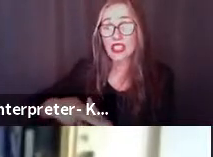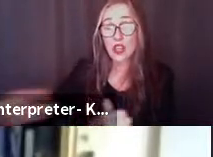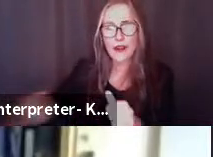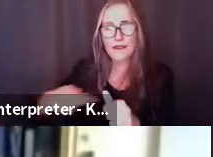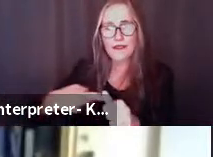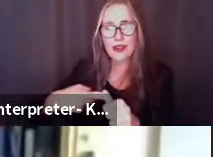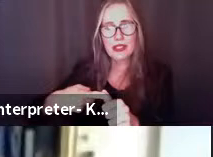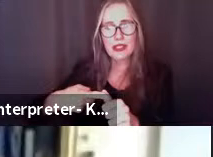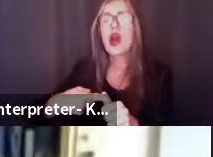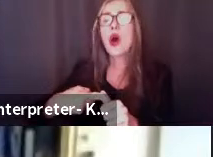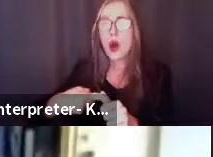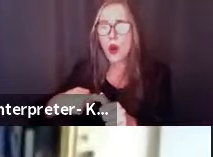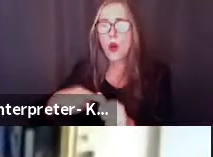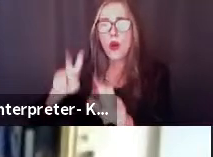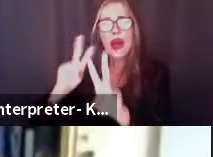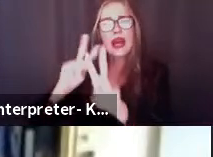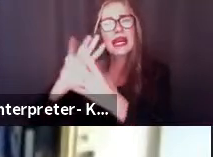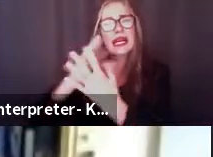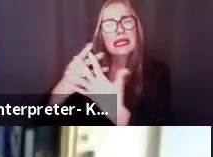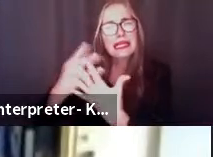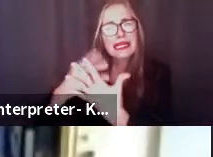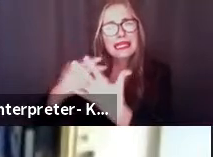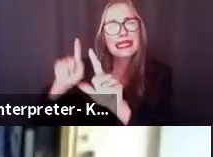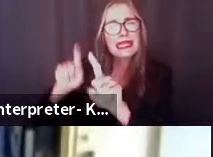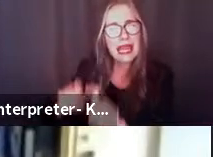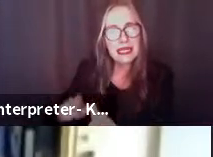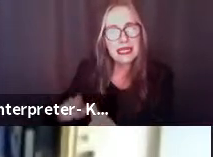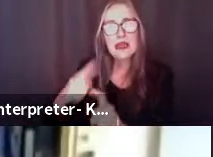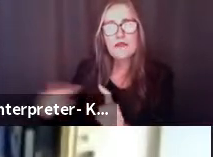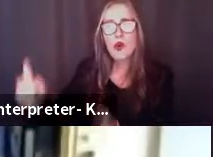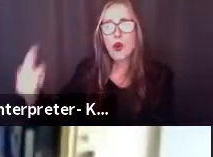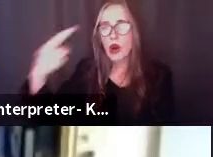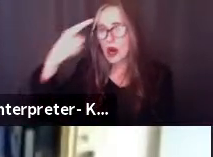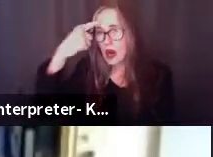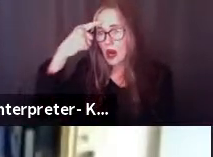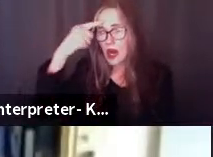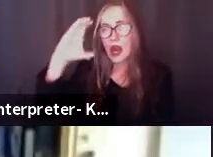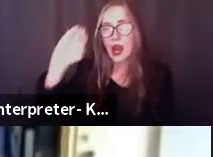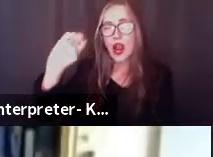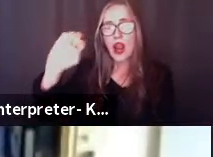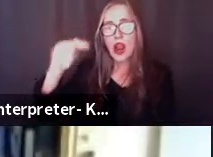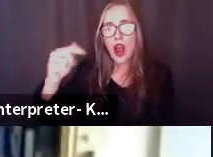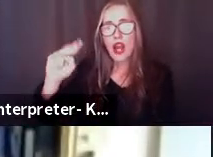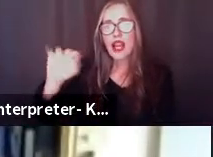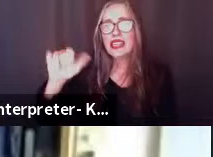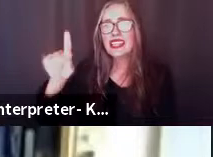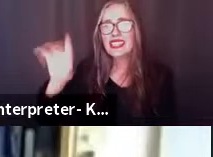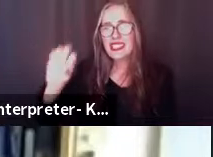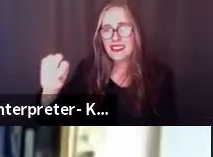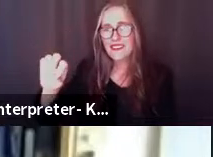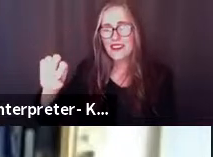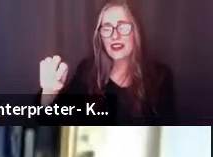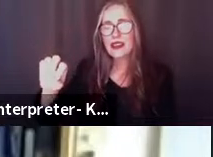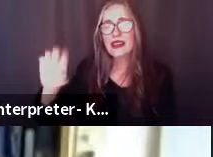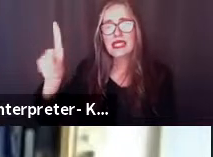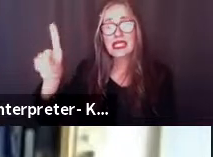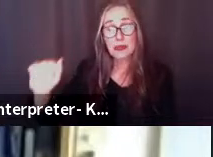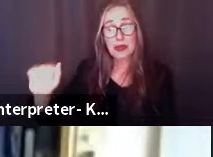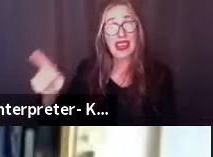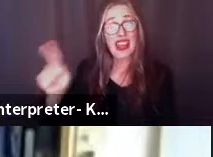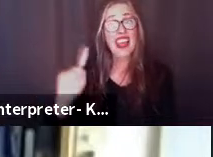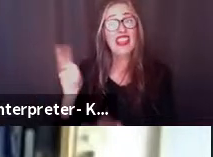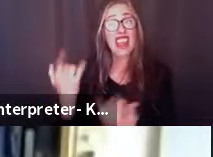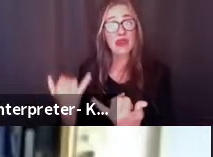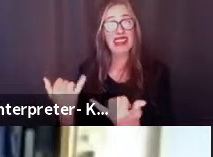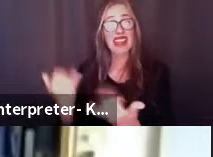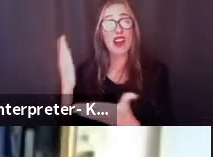cognitive disability they stopped that for now because of the pushback that they got there's